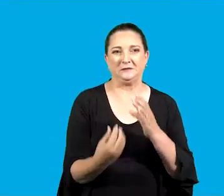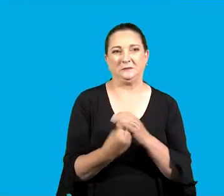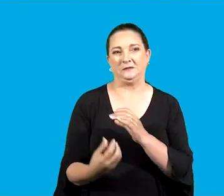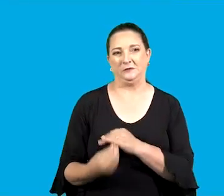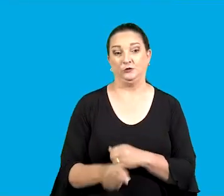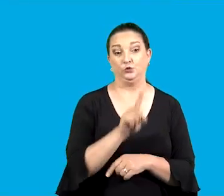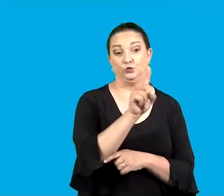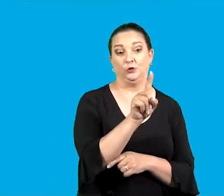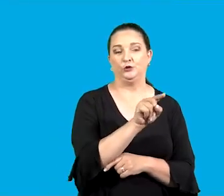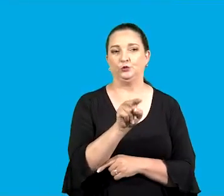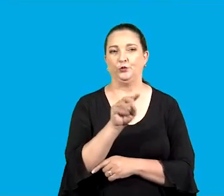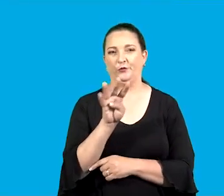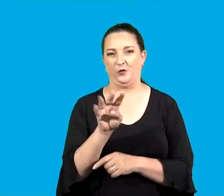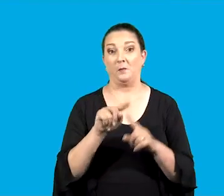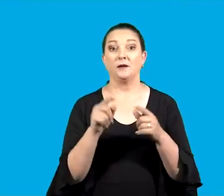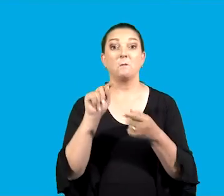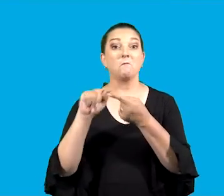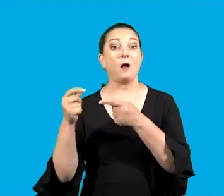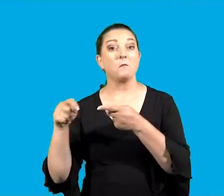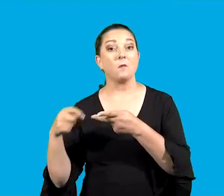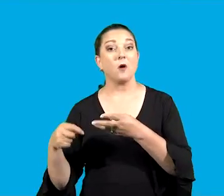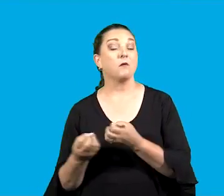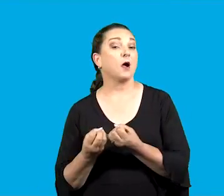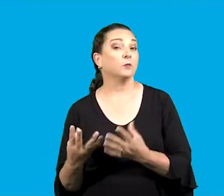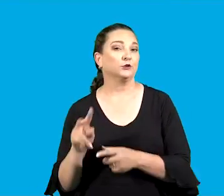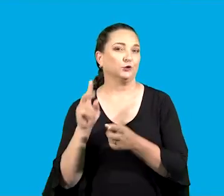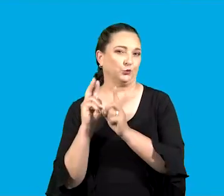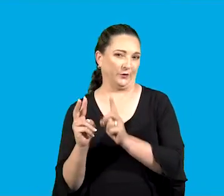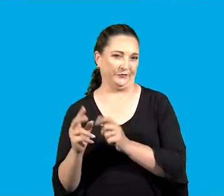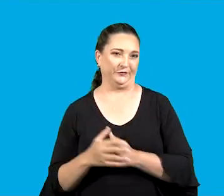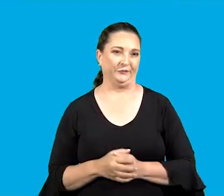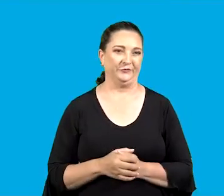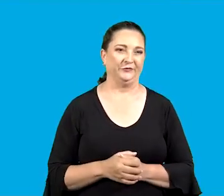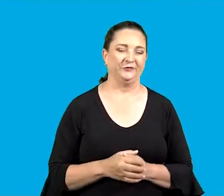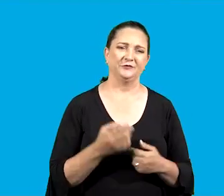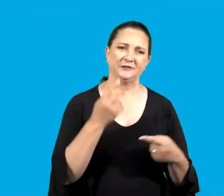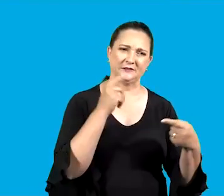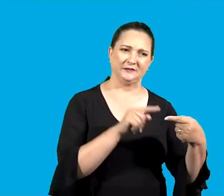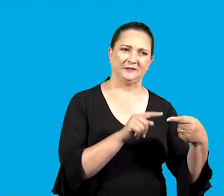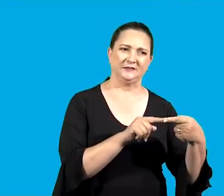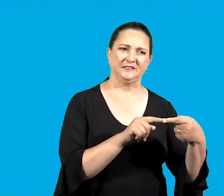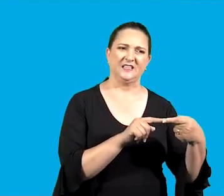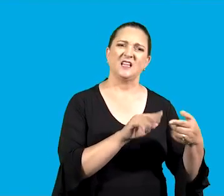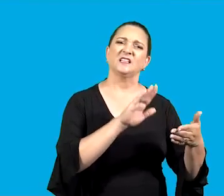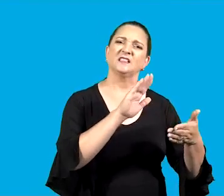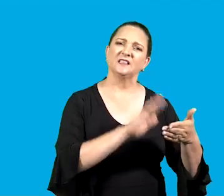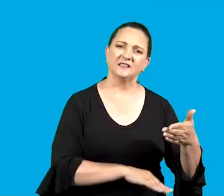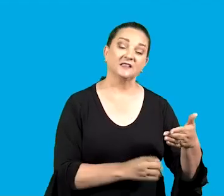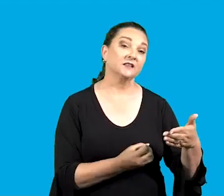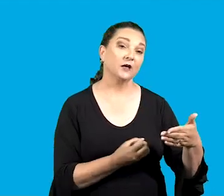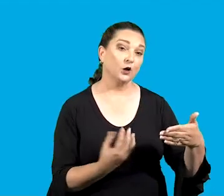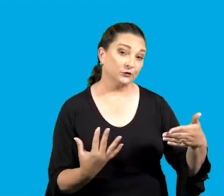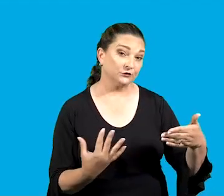and we stand to win 12 marks. And here we are required to calculate the discount allowed. The